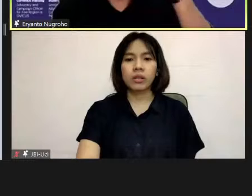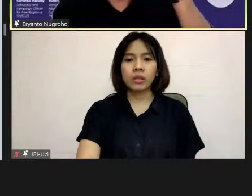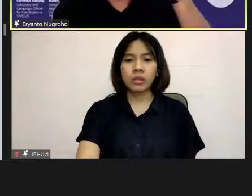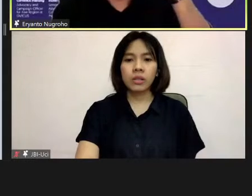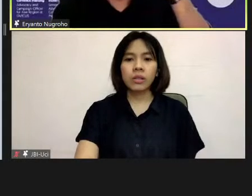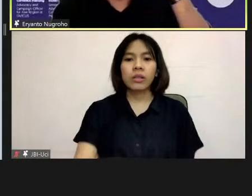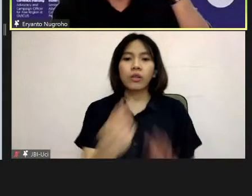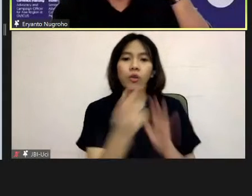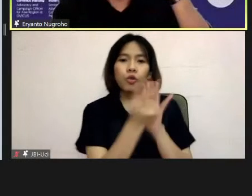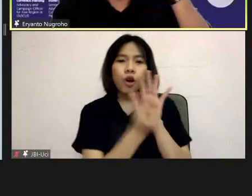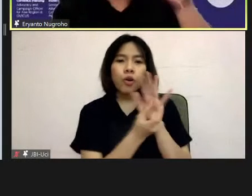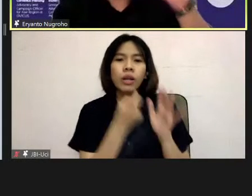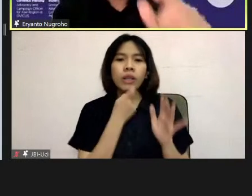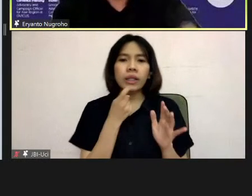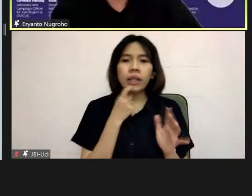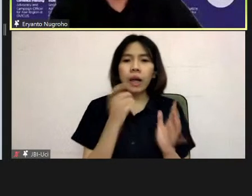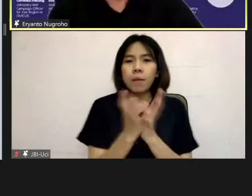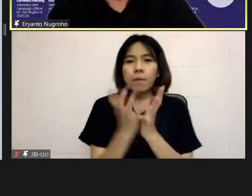already